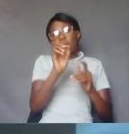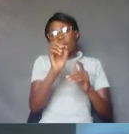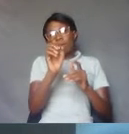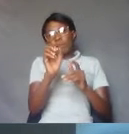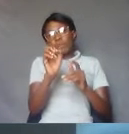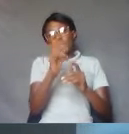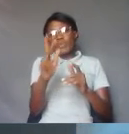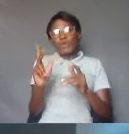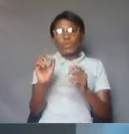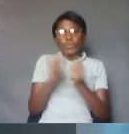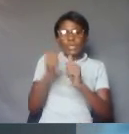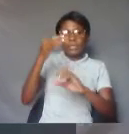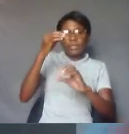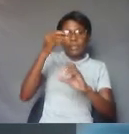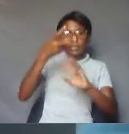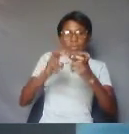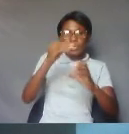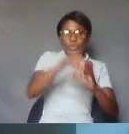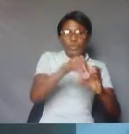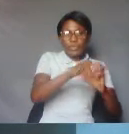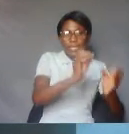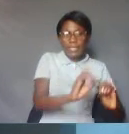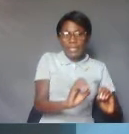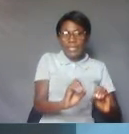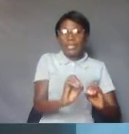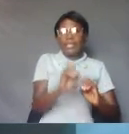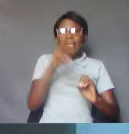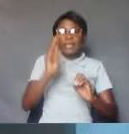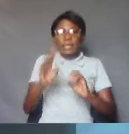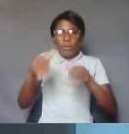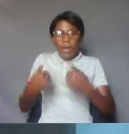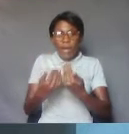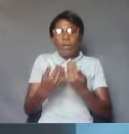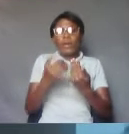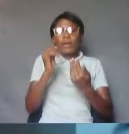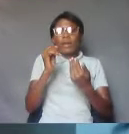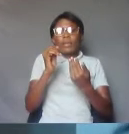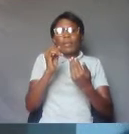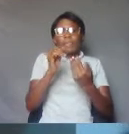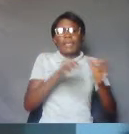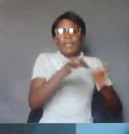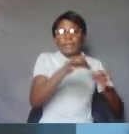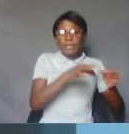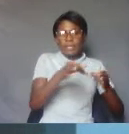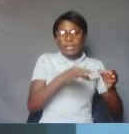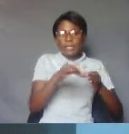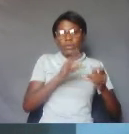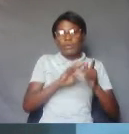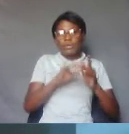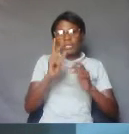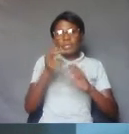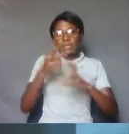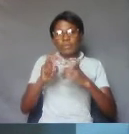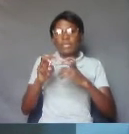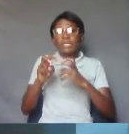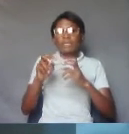exclusion of people with disabilities, but also how some of the interpreters with experiences of disability have been able to